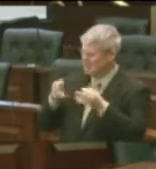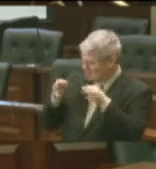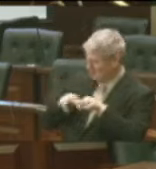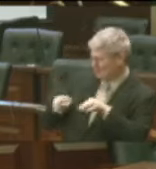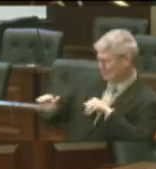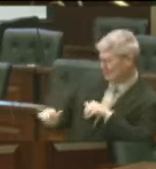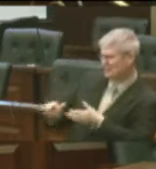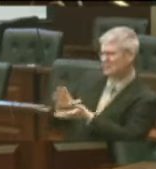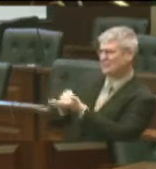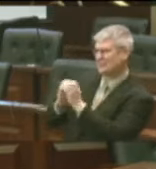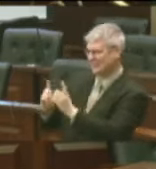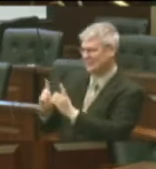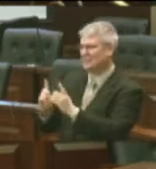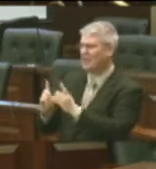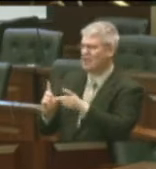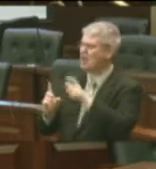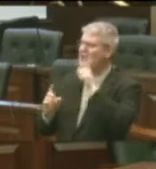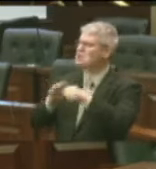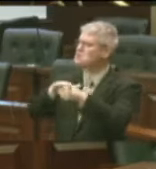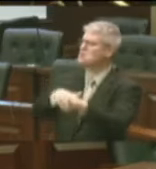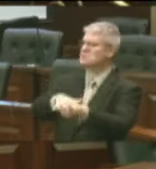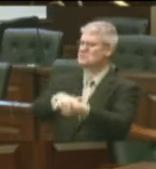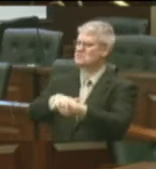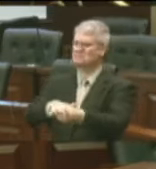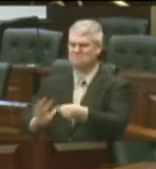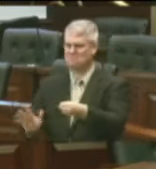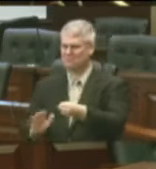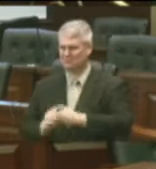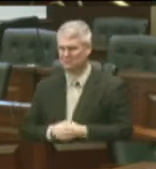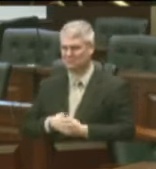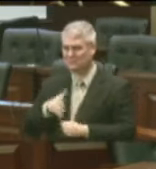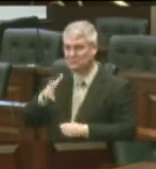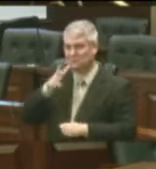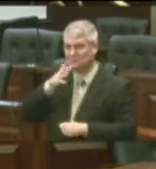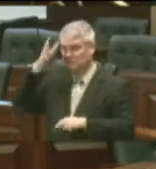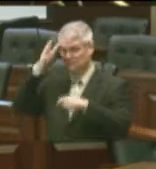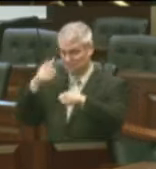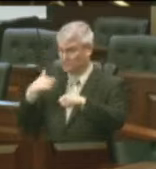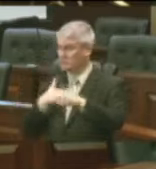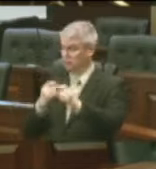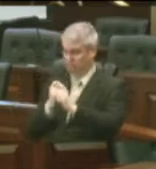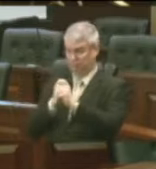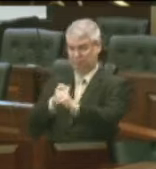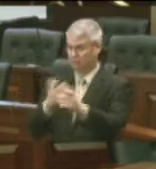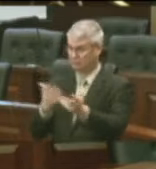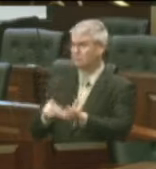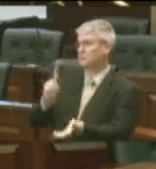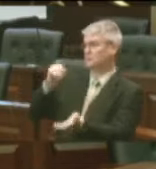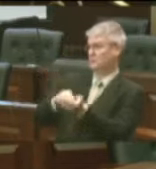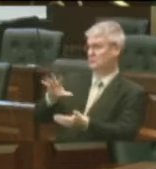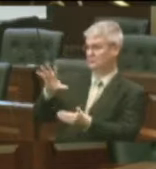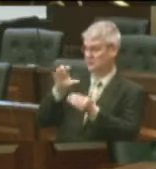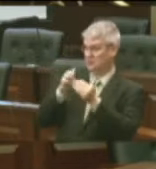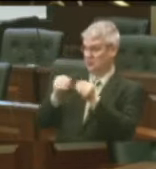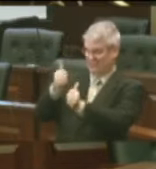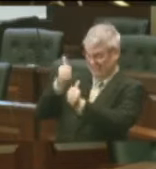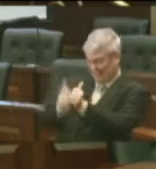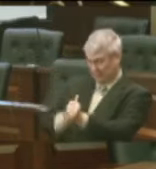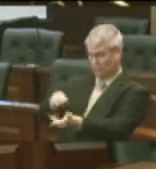deserve. We will offer parents $1,500 per eligible student and a maximum of